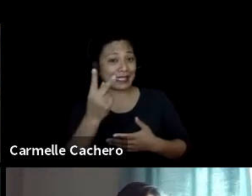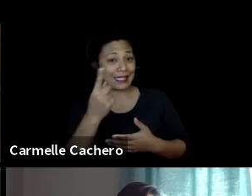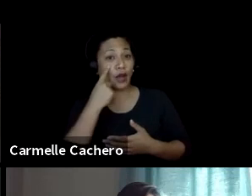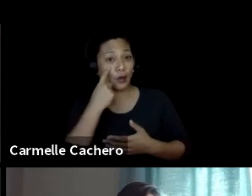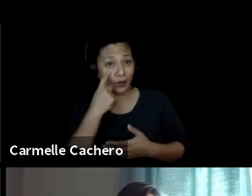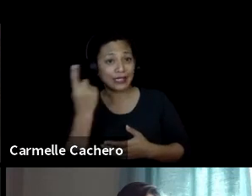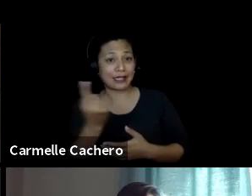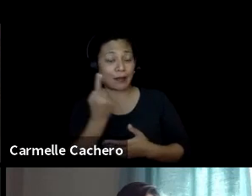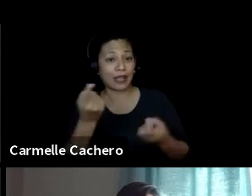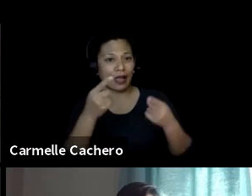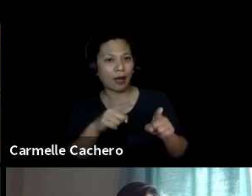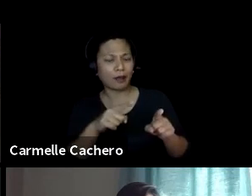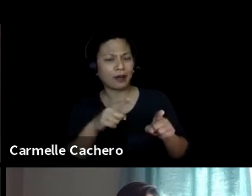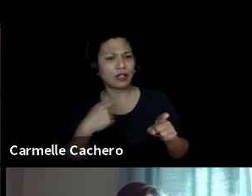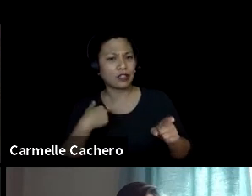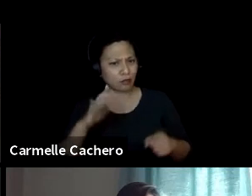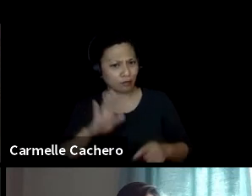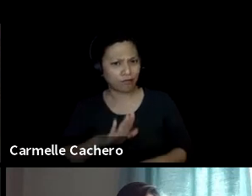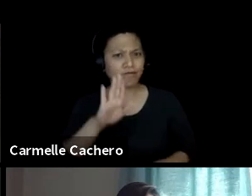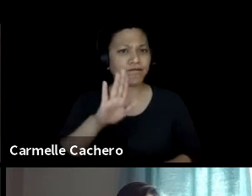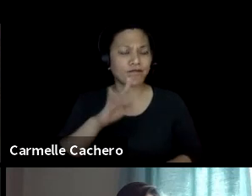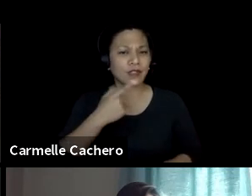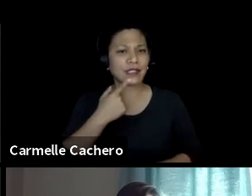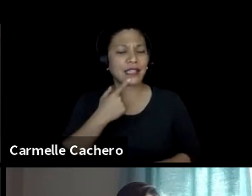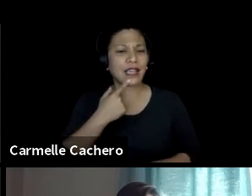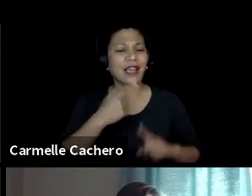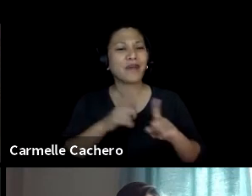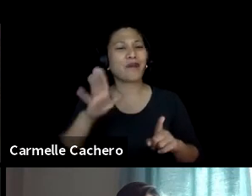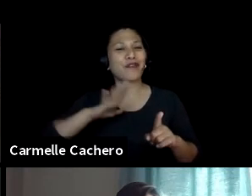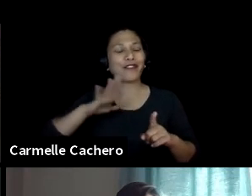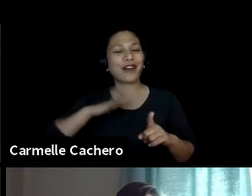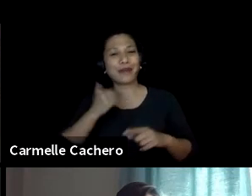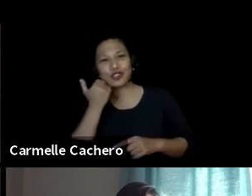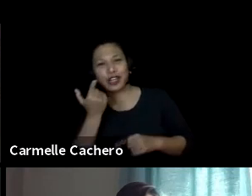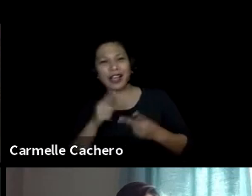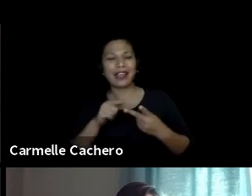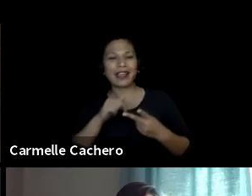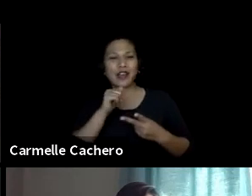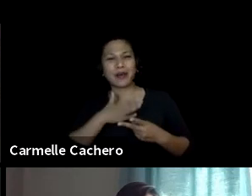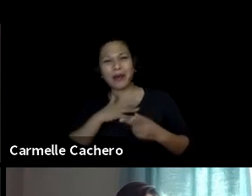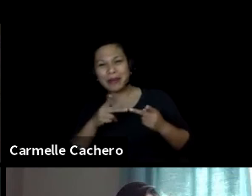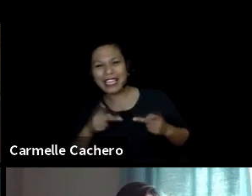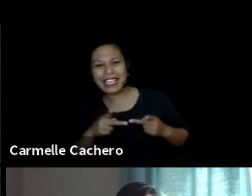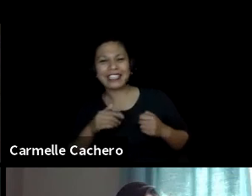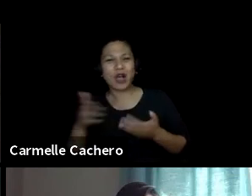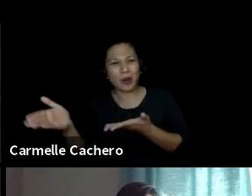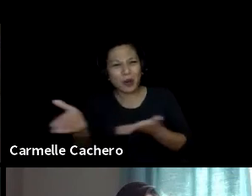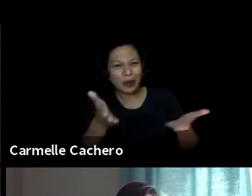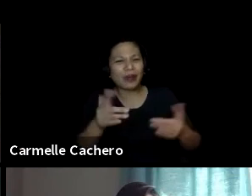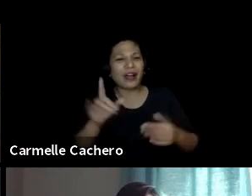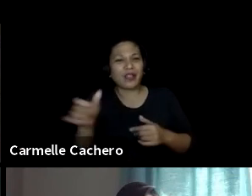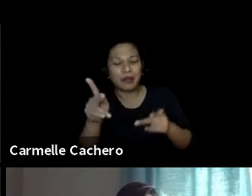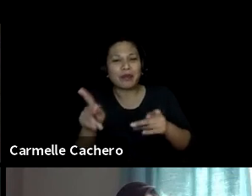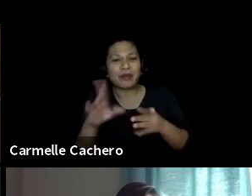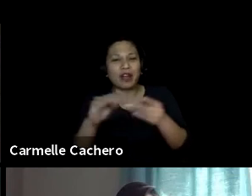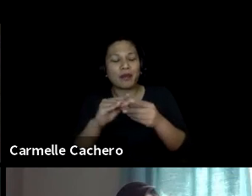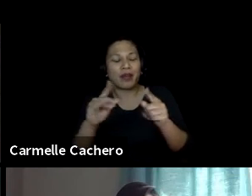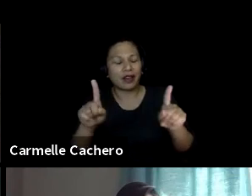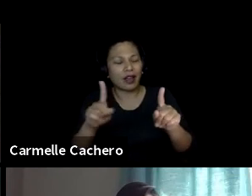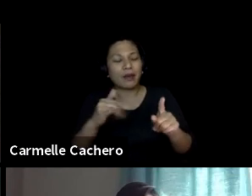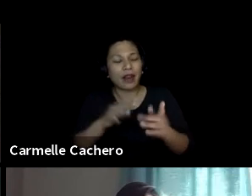from an idea of, it's not my place, and I should let people speak for themselves. And that's like,